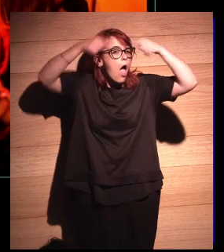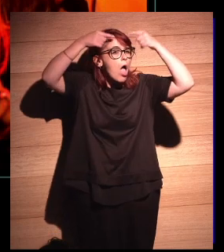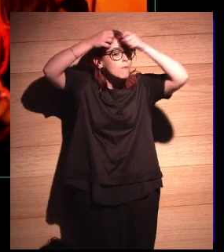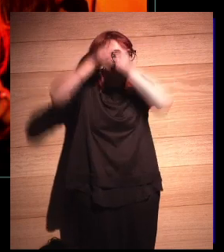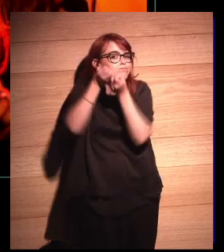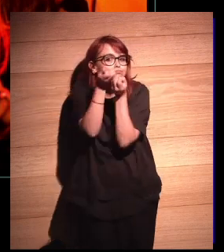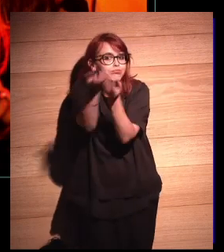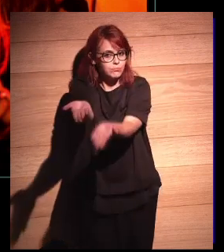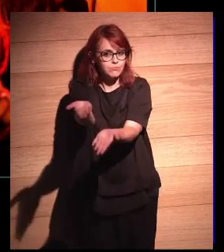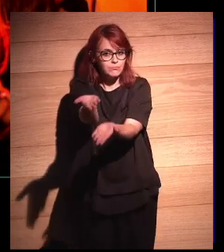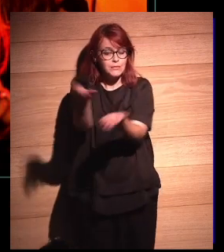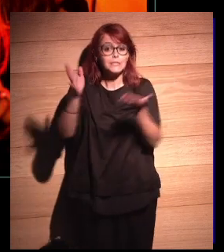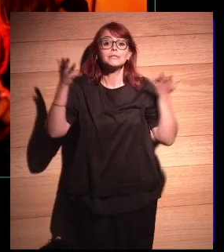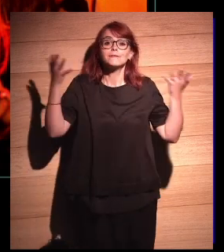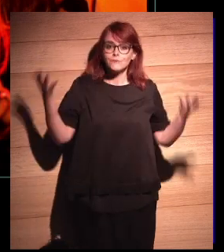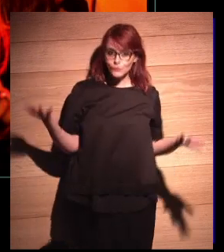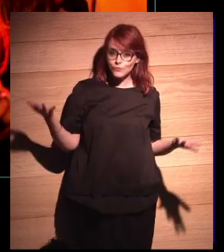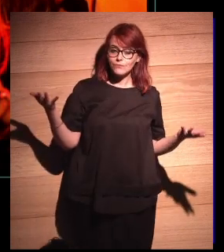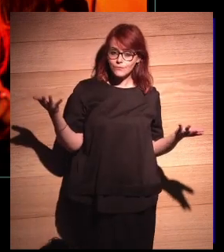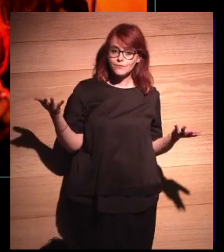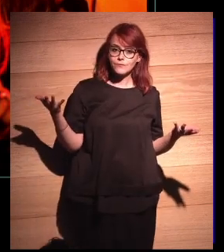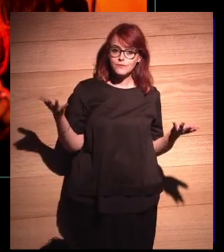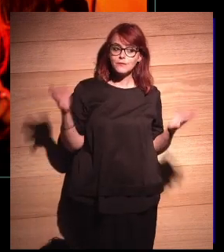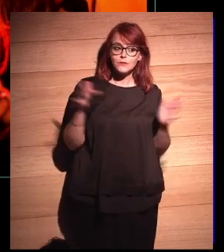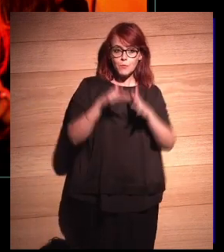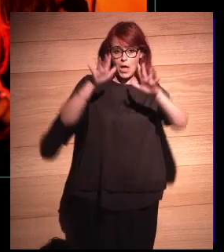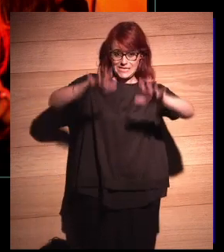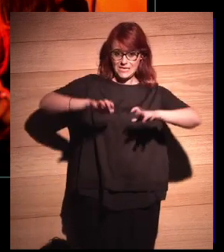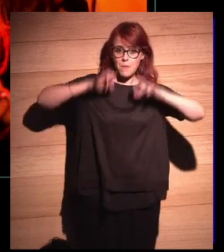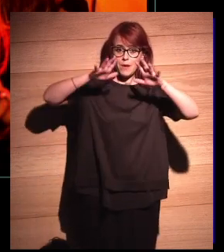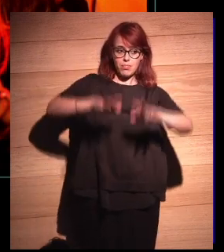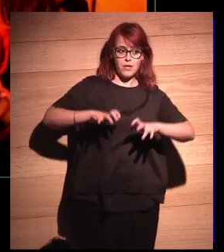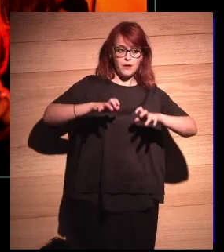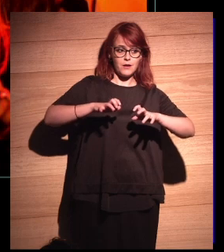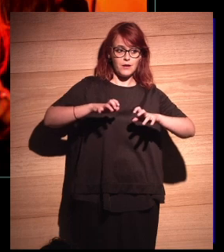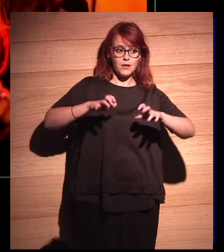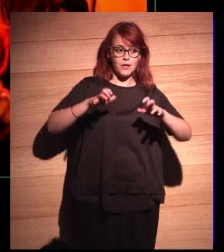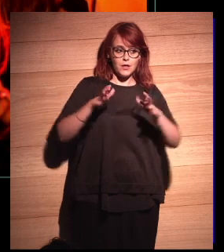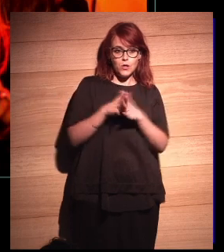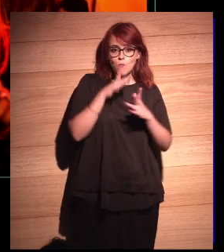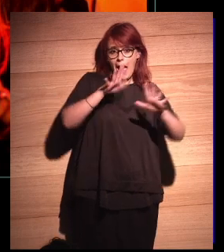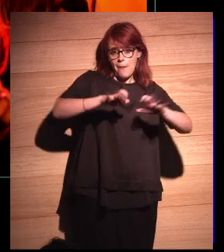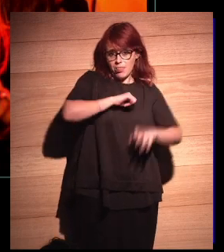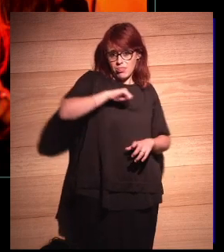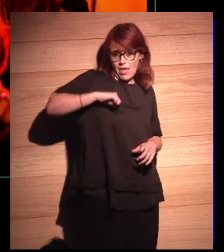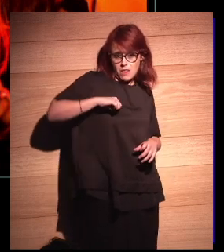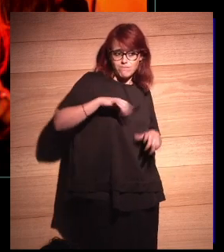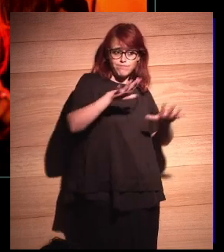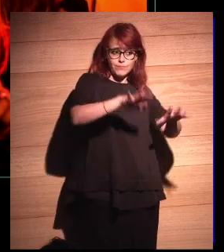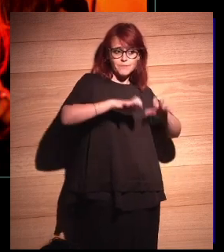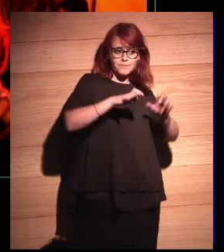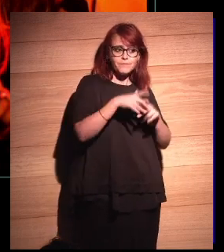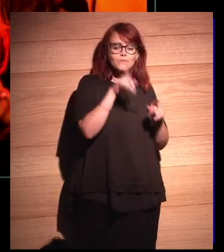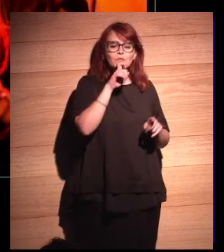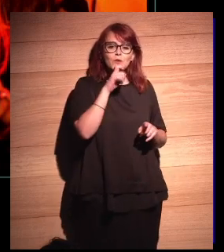them to make it. So I started learning how, I taught myself basically from